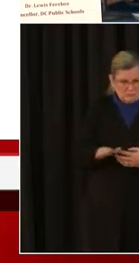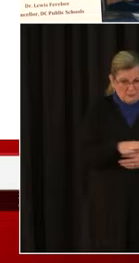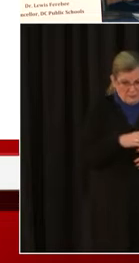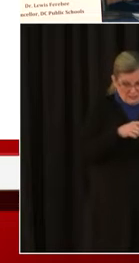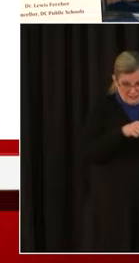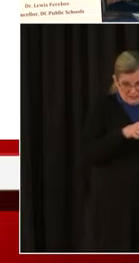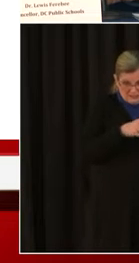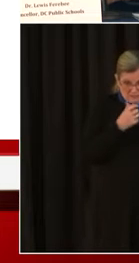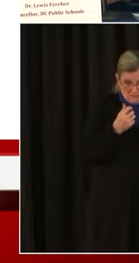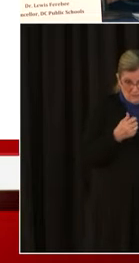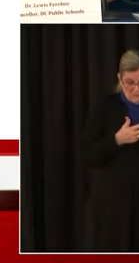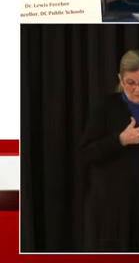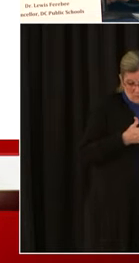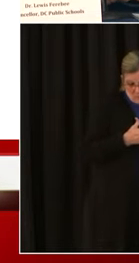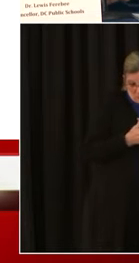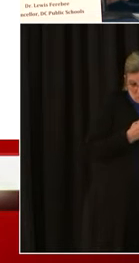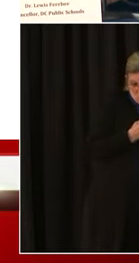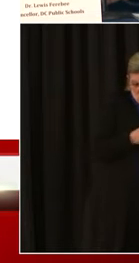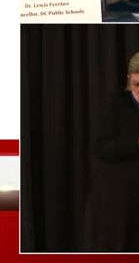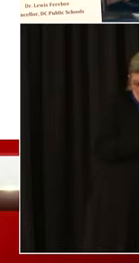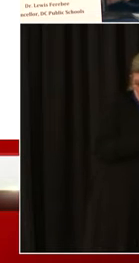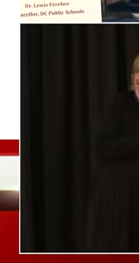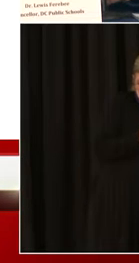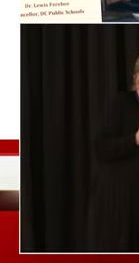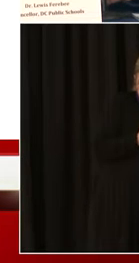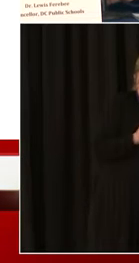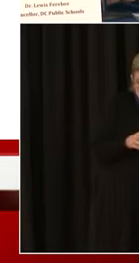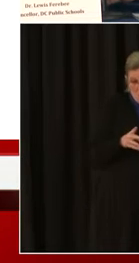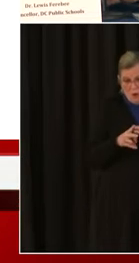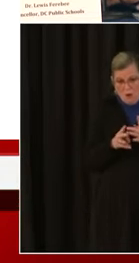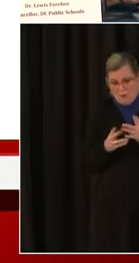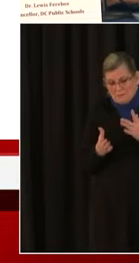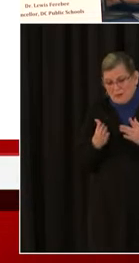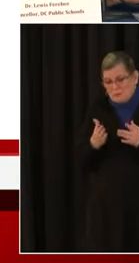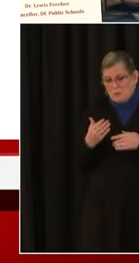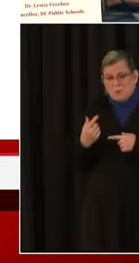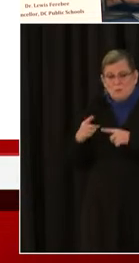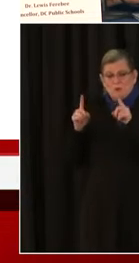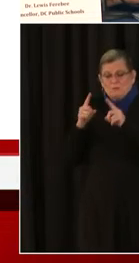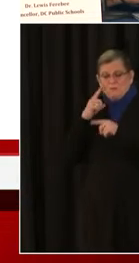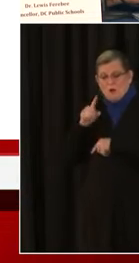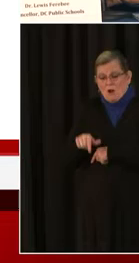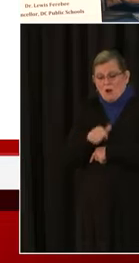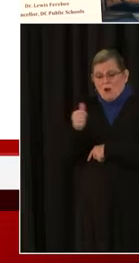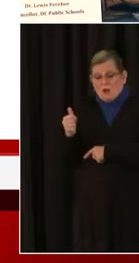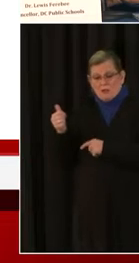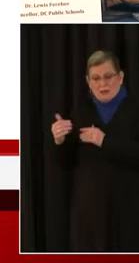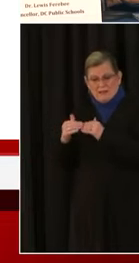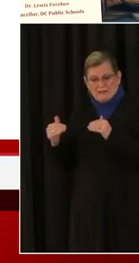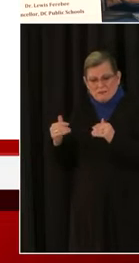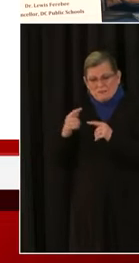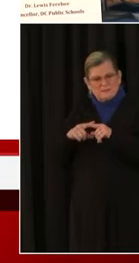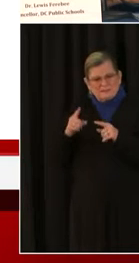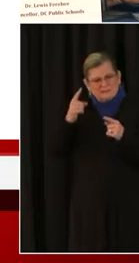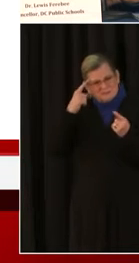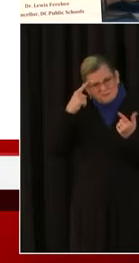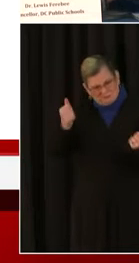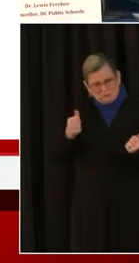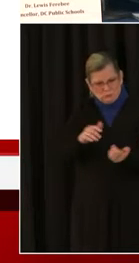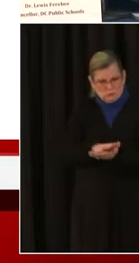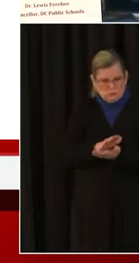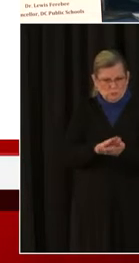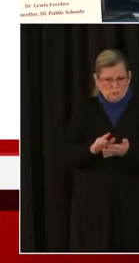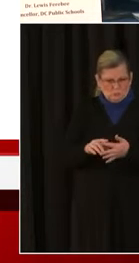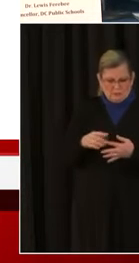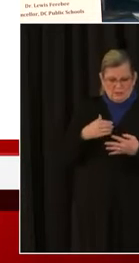different model for another grade level, they had the flexibility, again, to tailor and customize the models to the needs of their